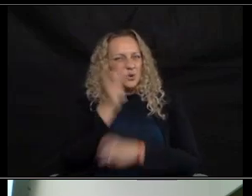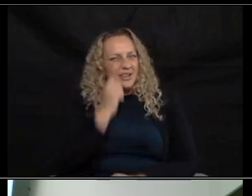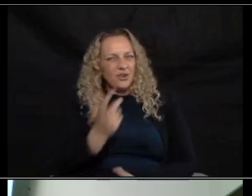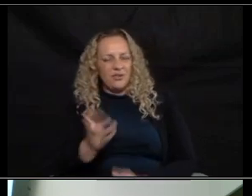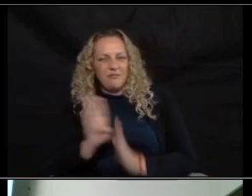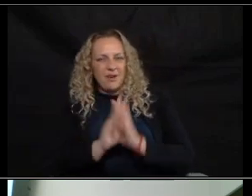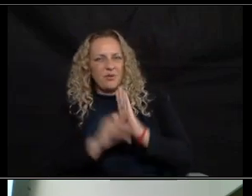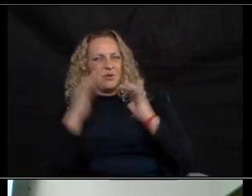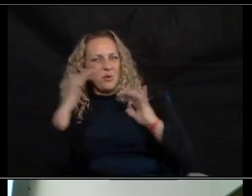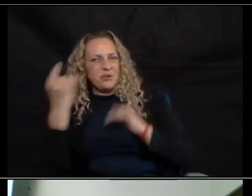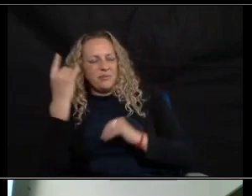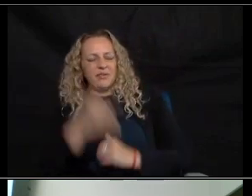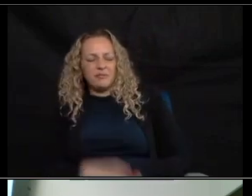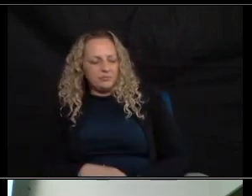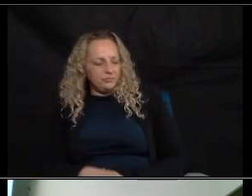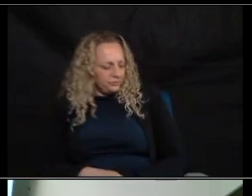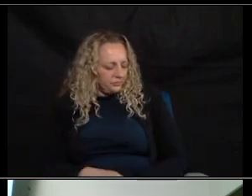Yes.